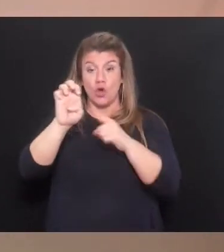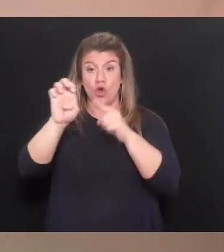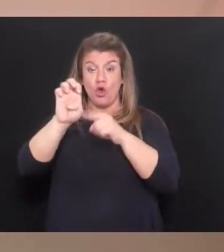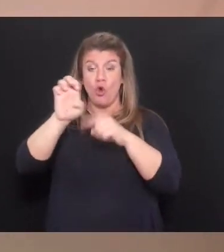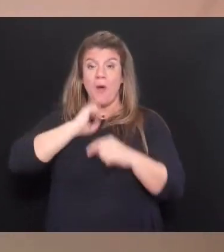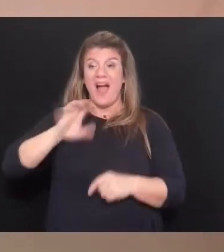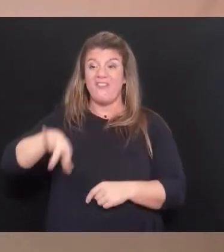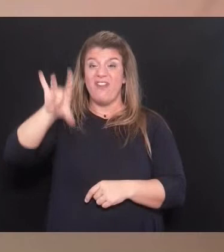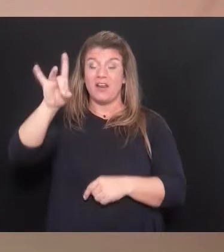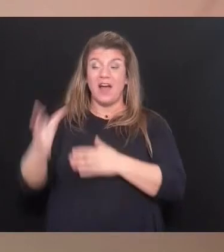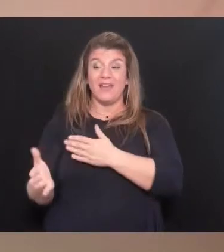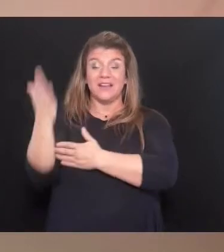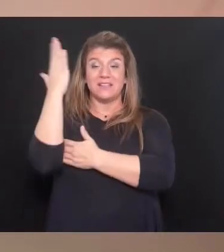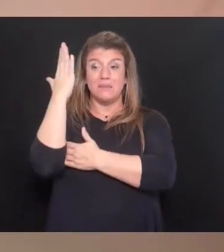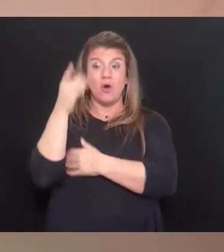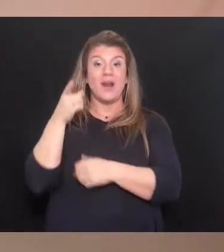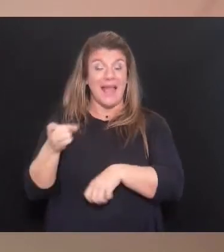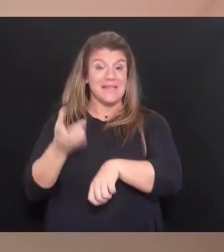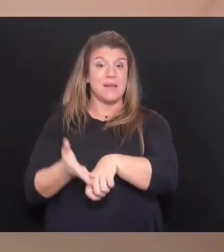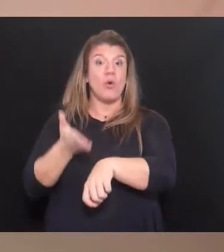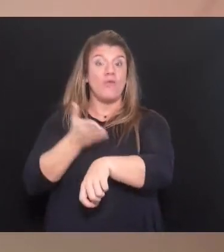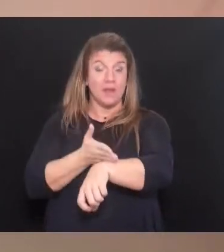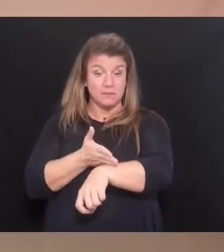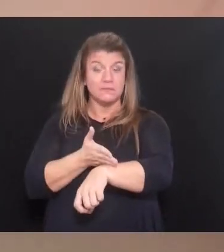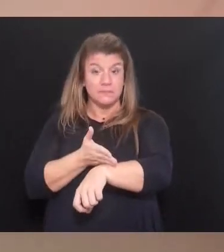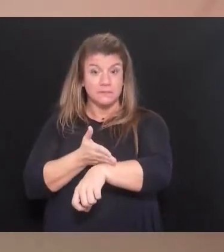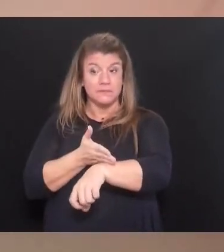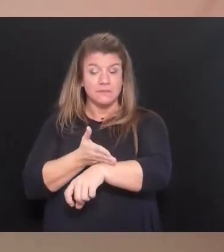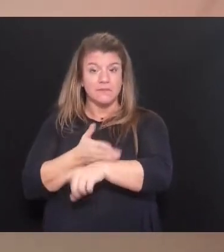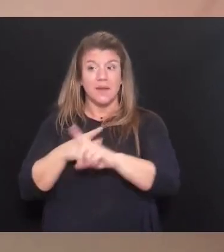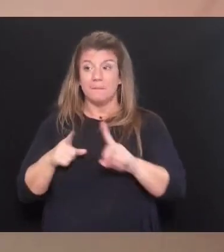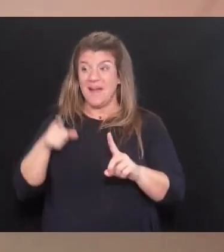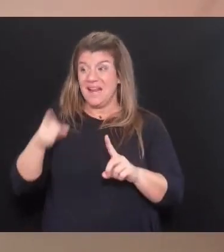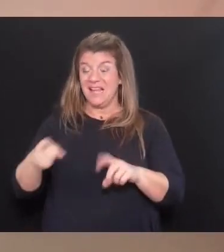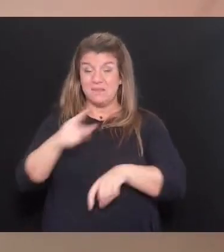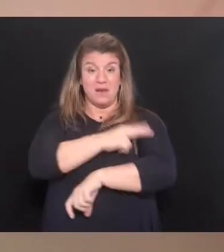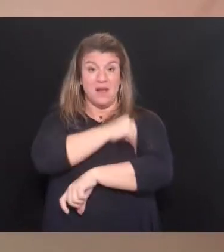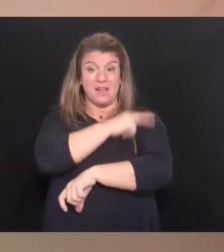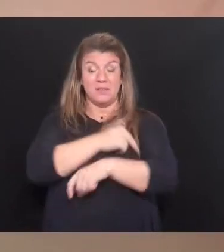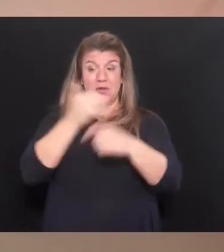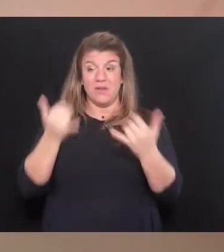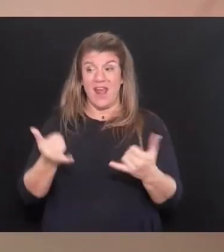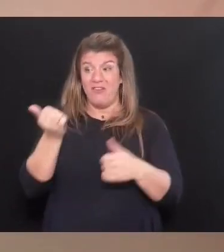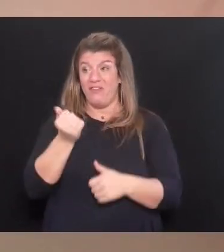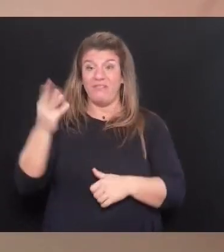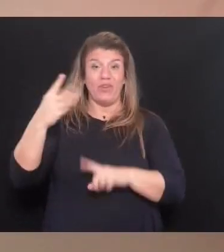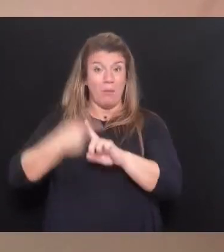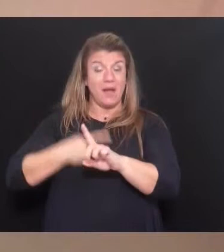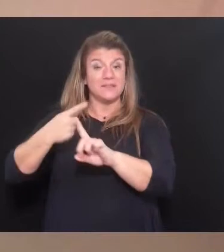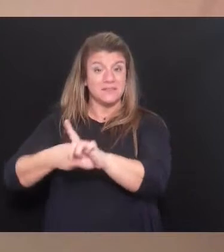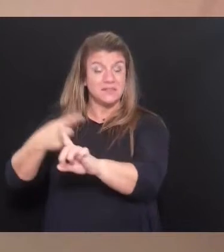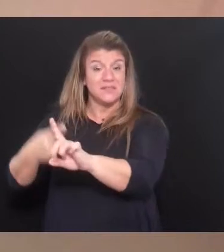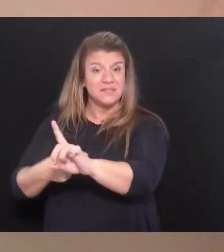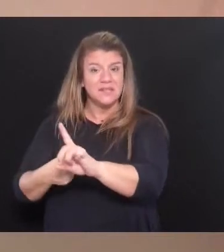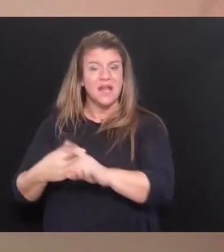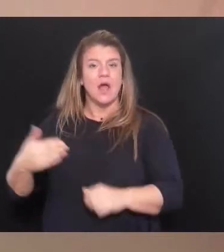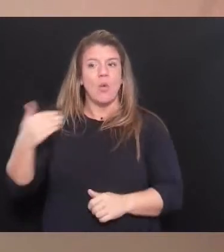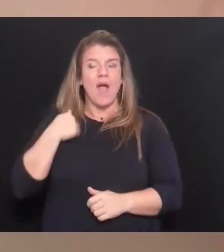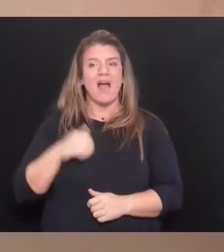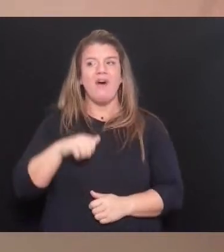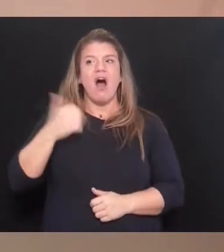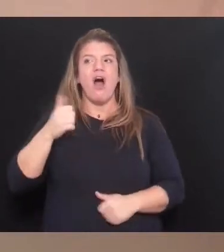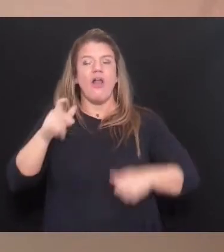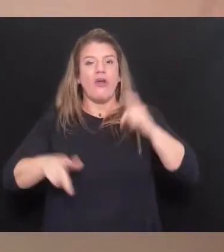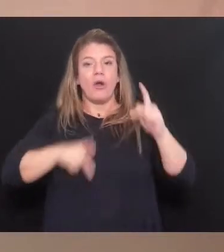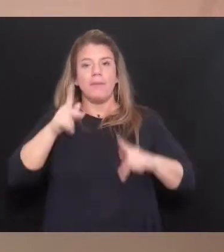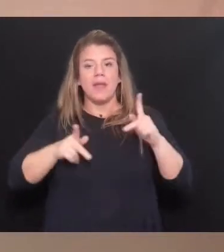out again this morning is improving, but has been in the hospital for a couple of months now. And we have some other folks